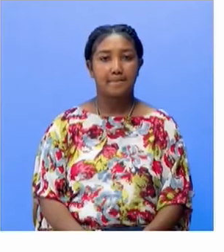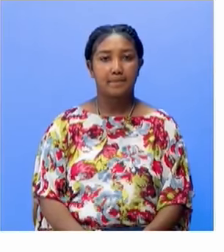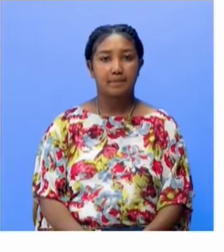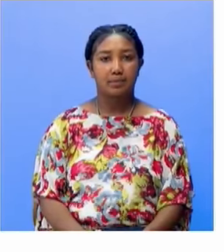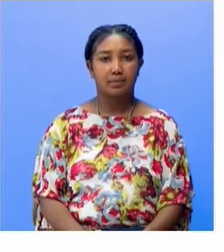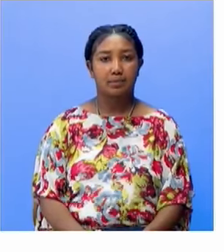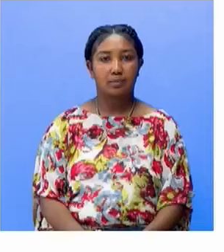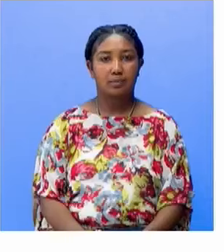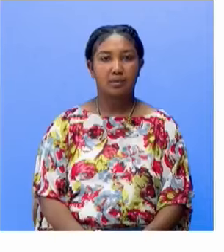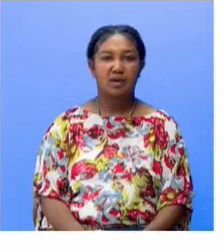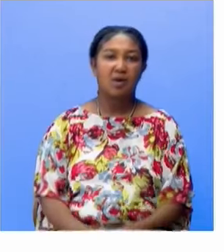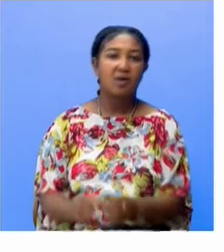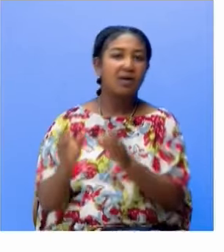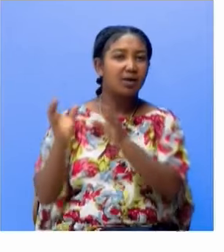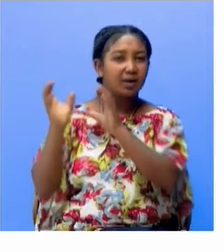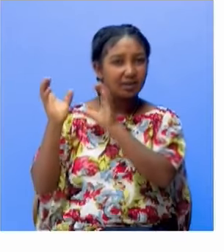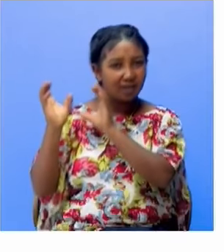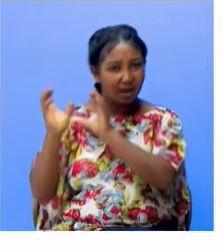Carry.